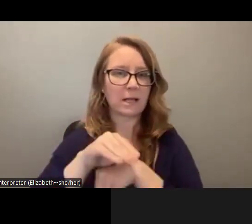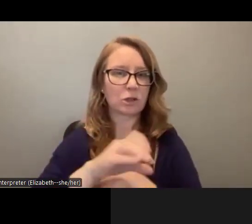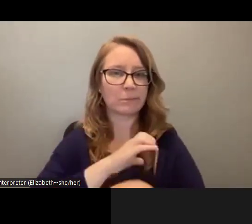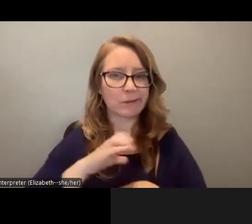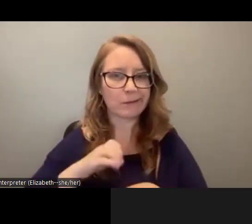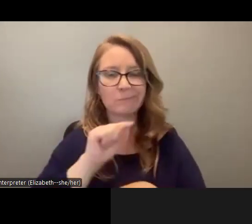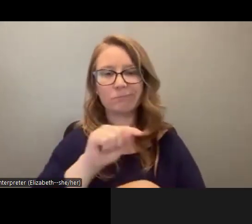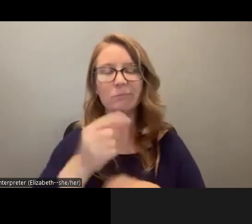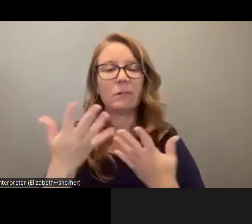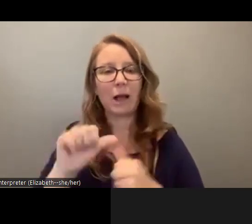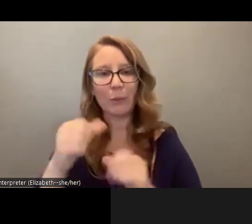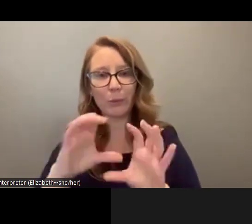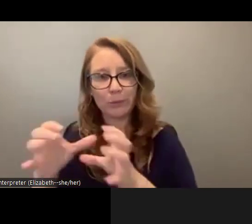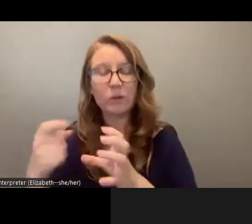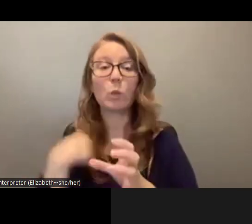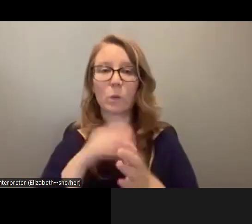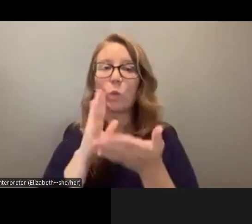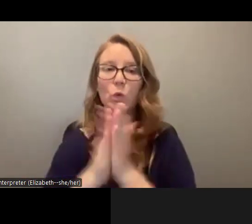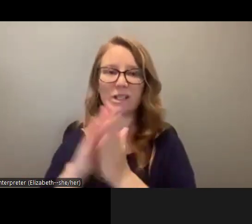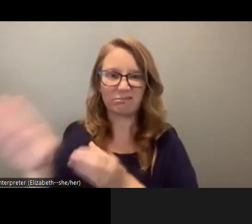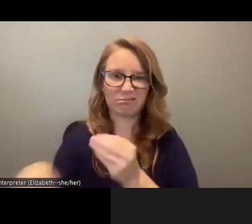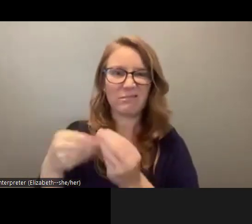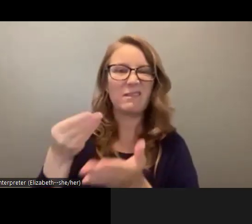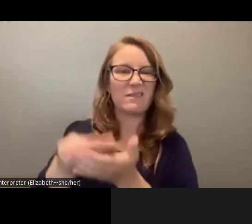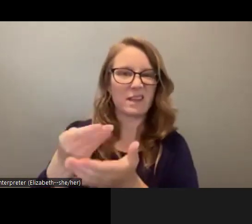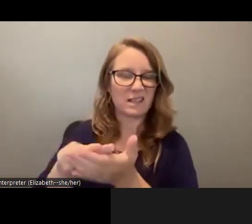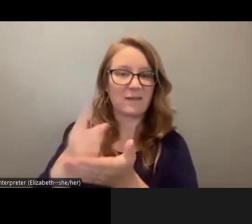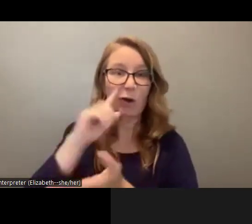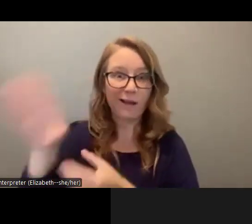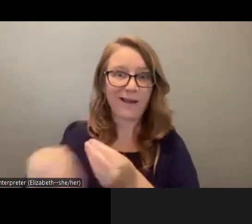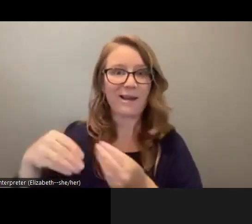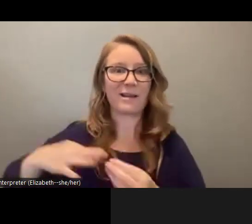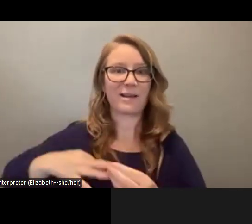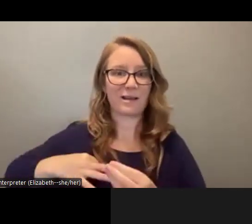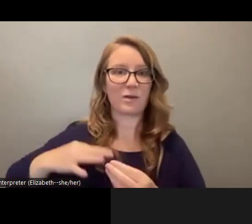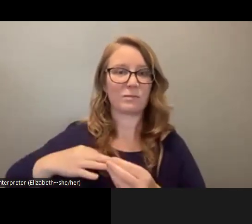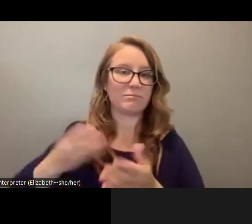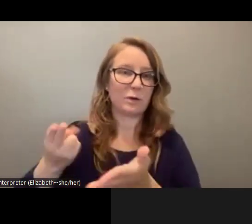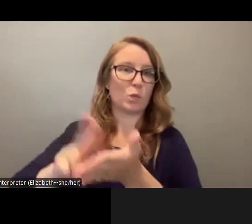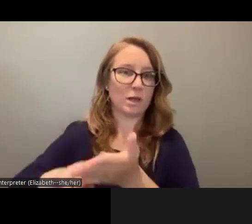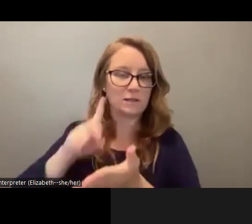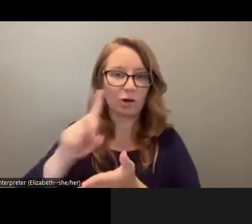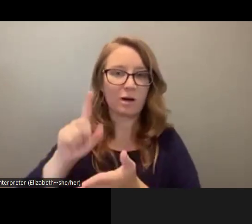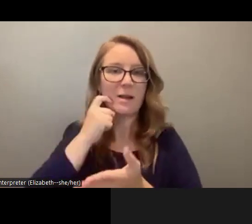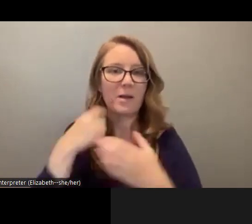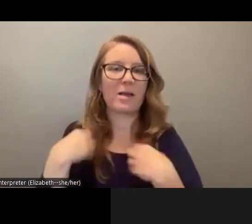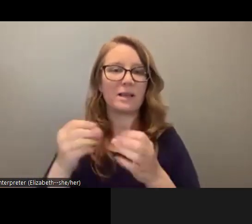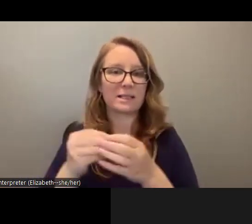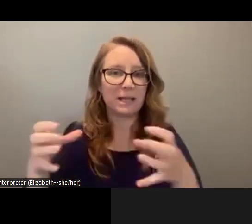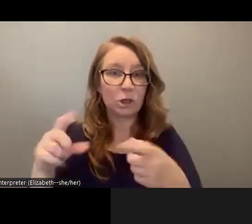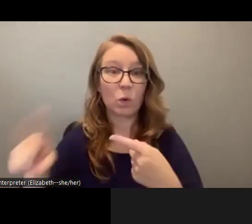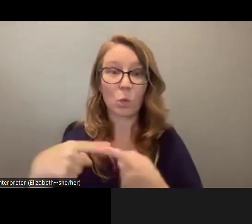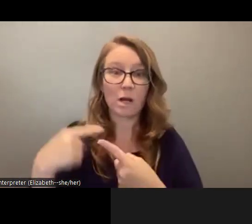groups, we will be requesting additional funding to add enrollees into Apple Health Expansion once we firm up our